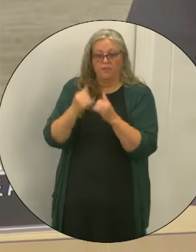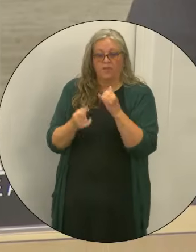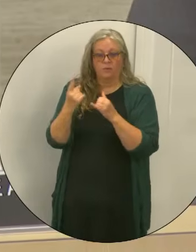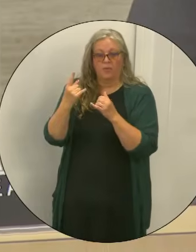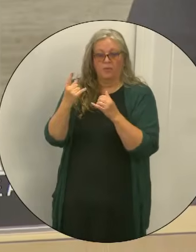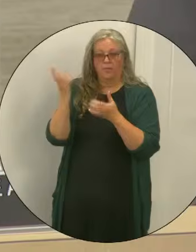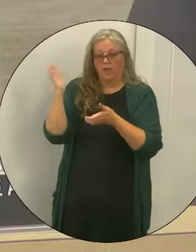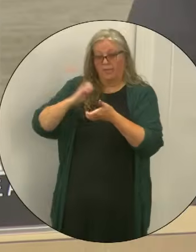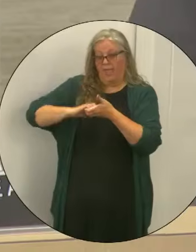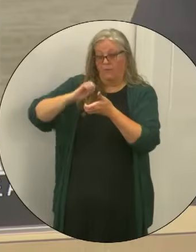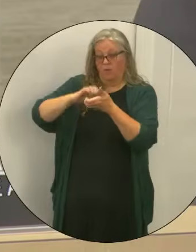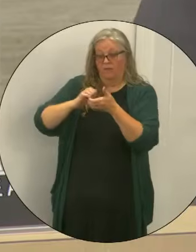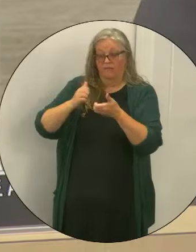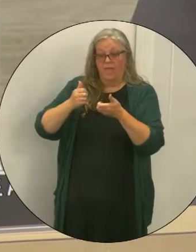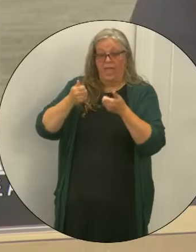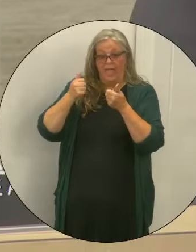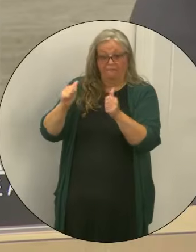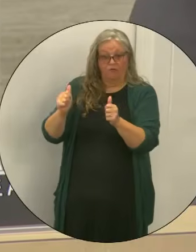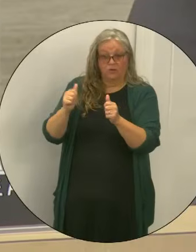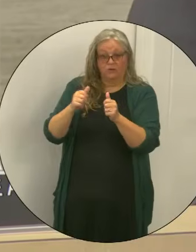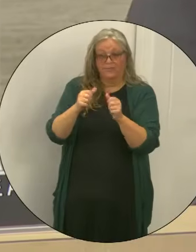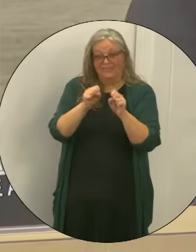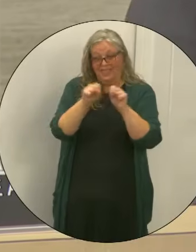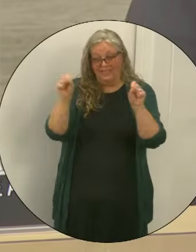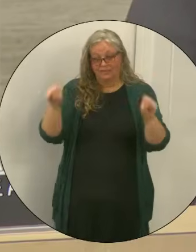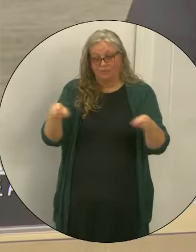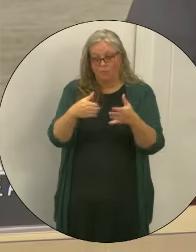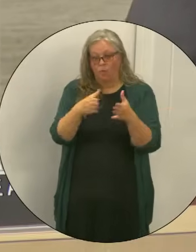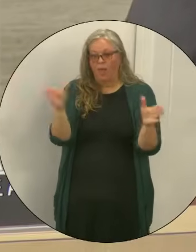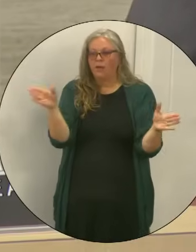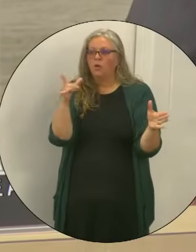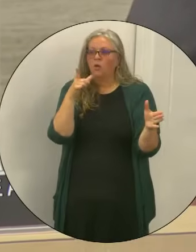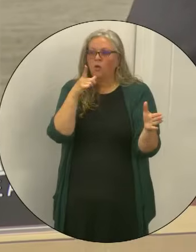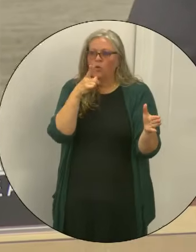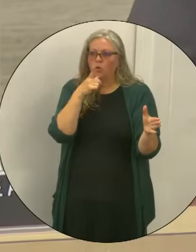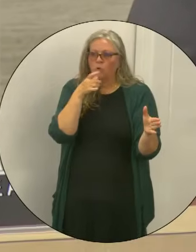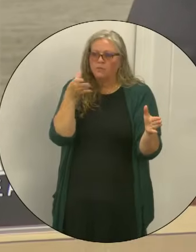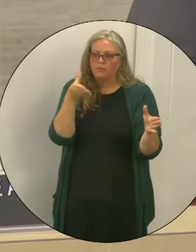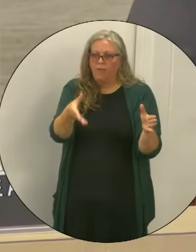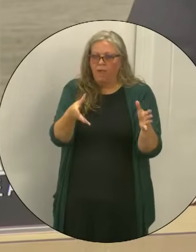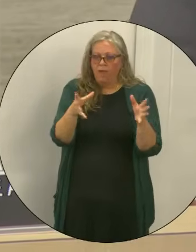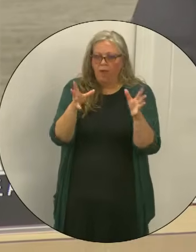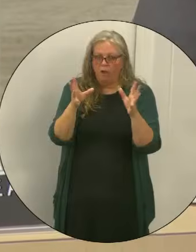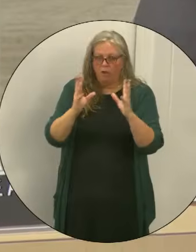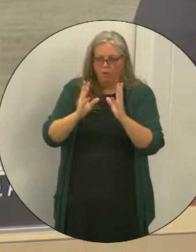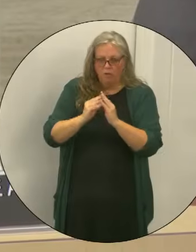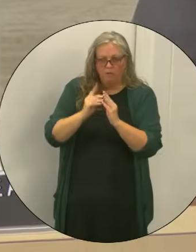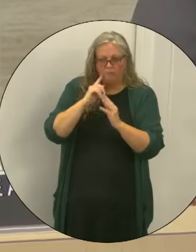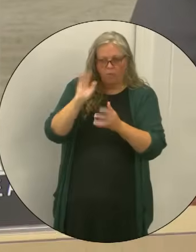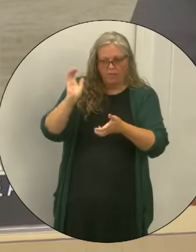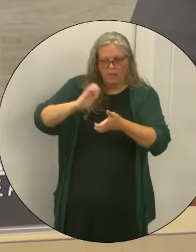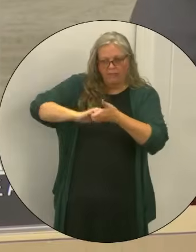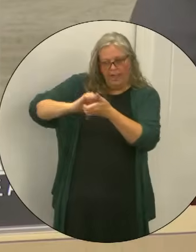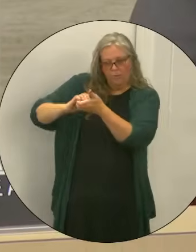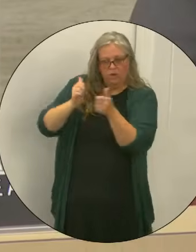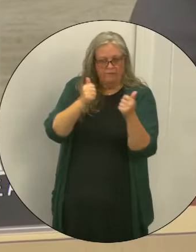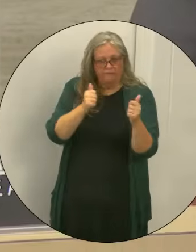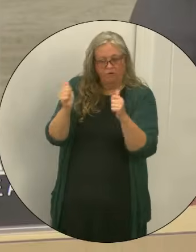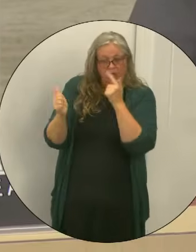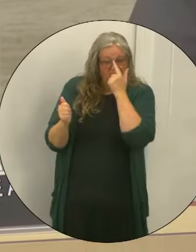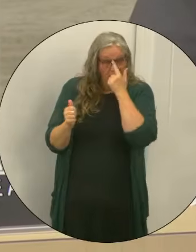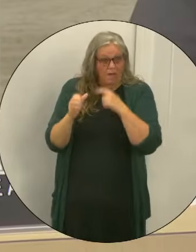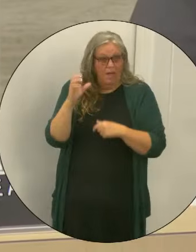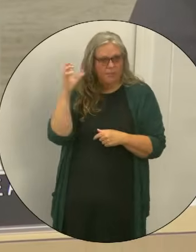effort system-wide, and who's at the table for that collaborative effort? I'm assuming that